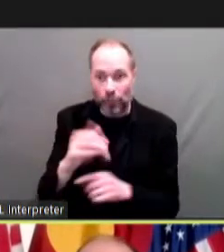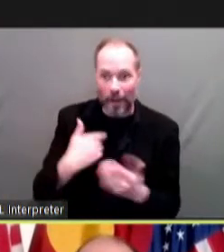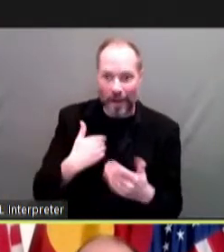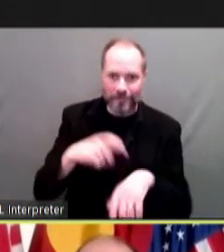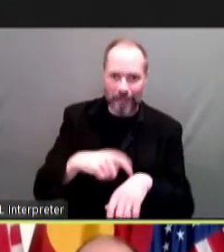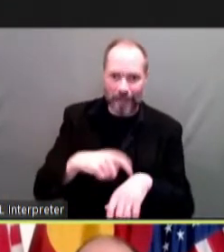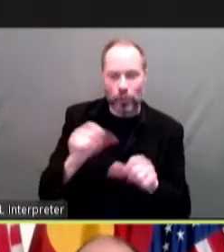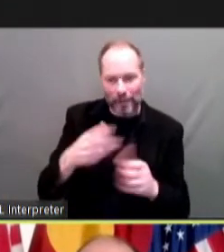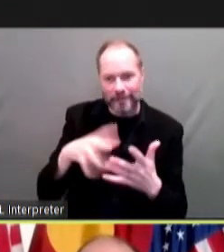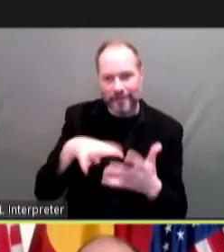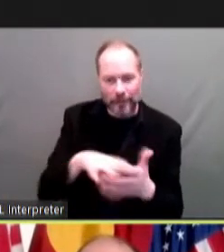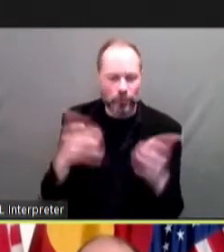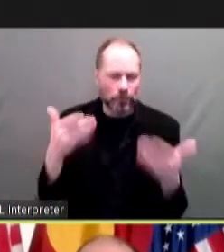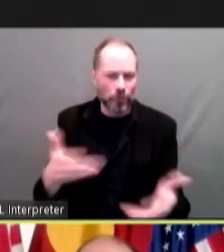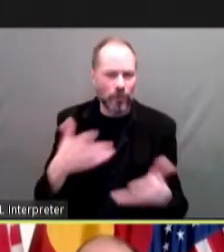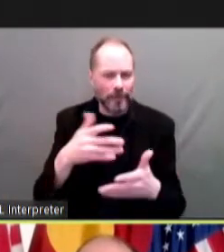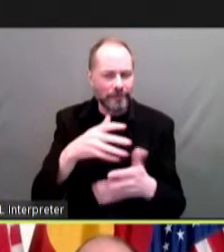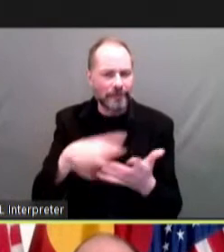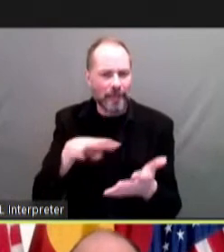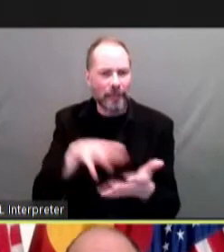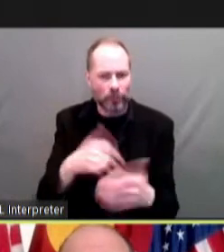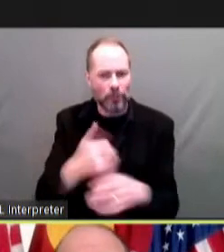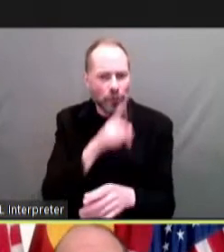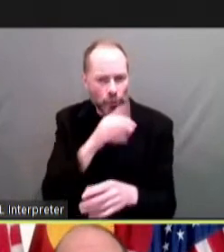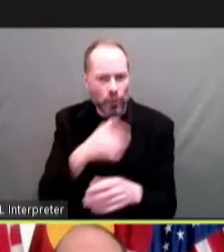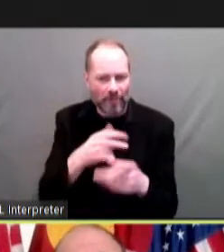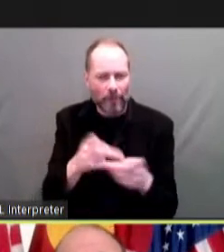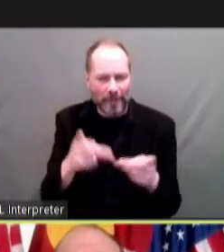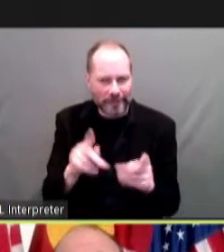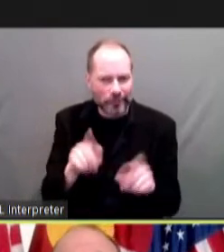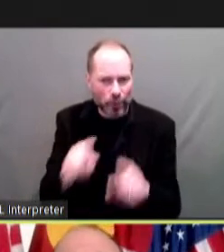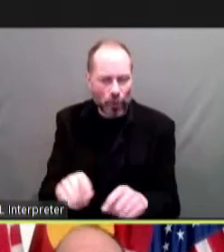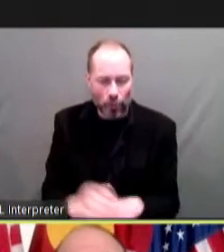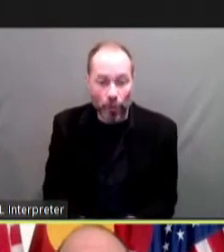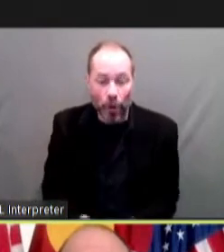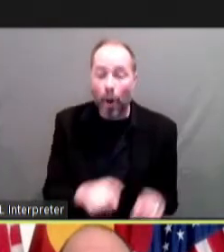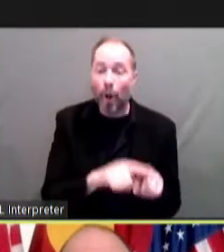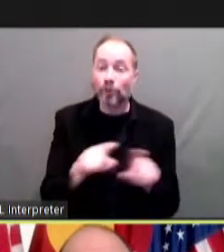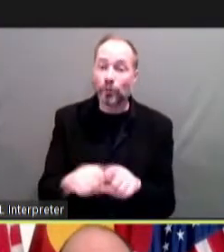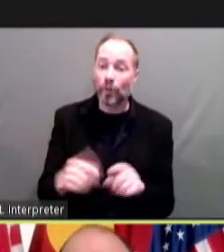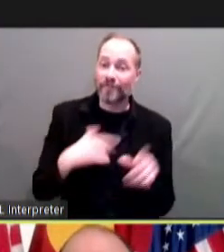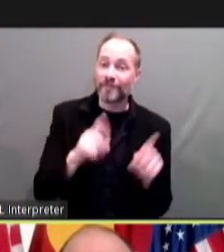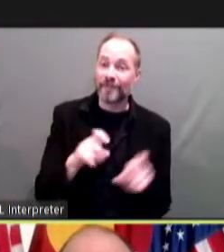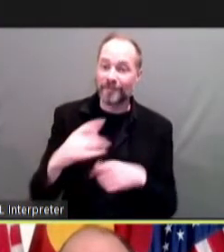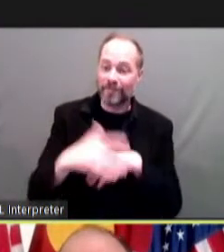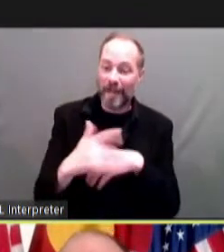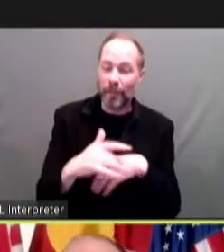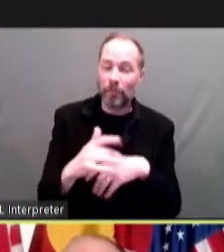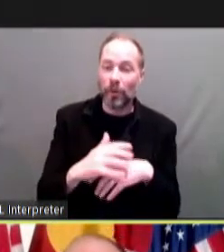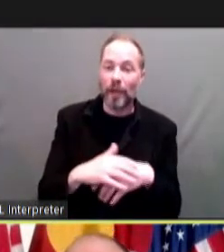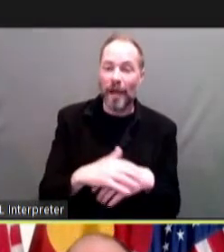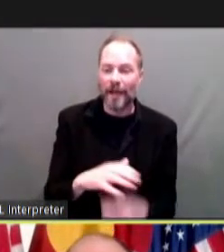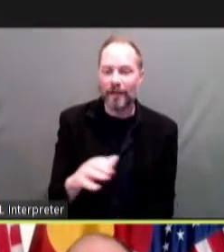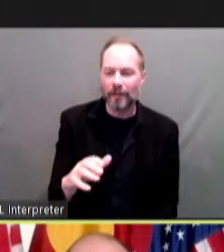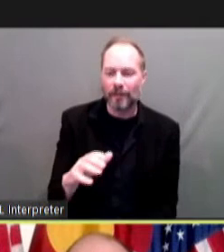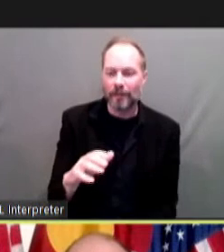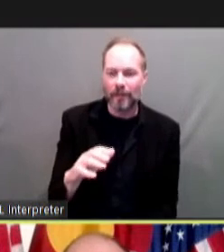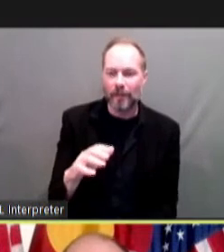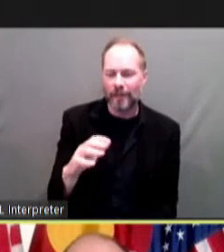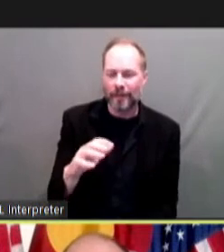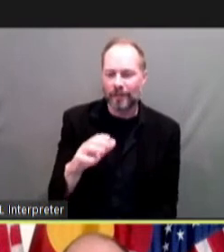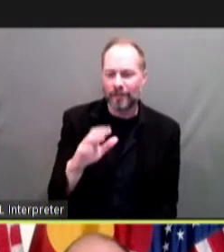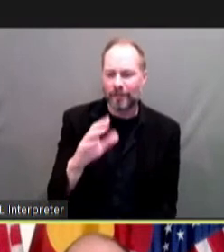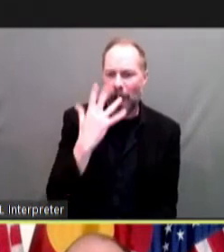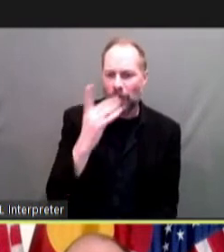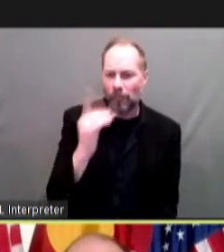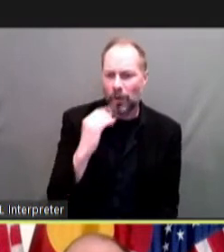available at all of these different locations. There's also testing available at Colorado School of Mines, 1922